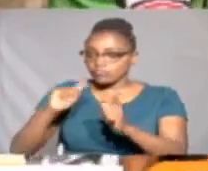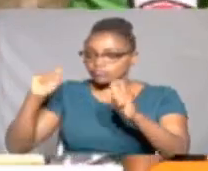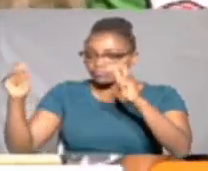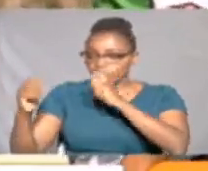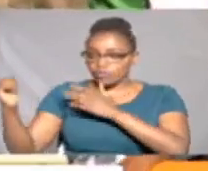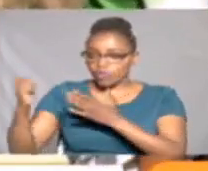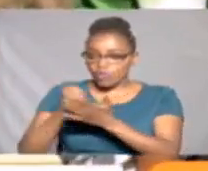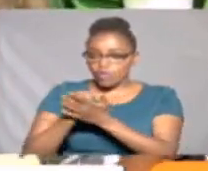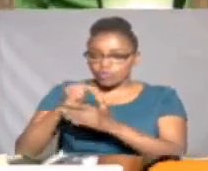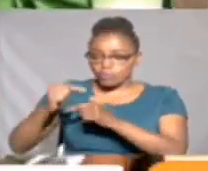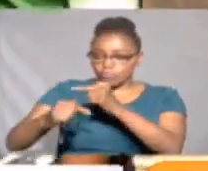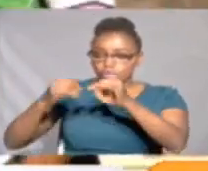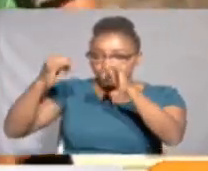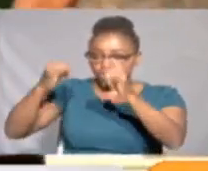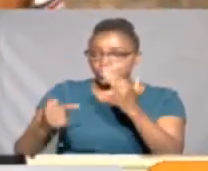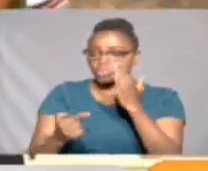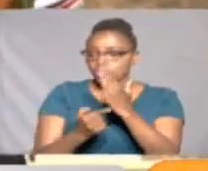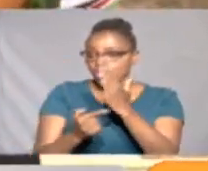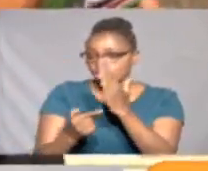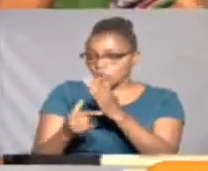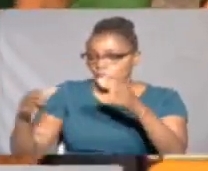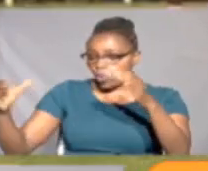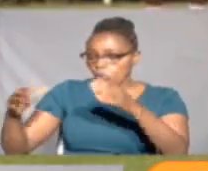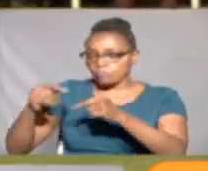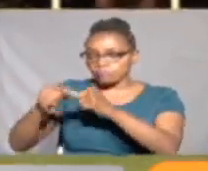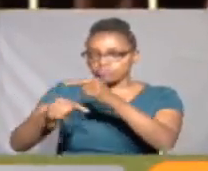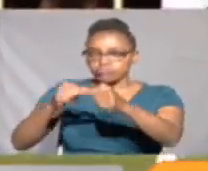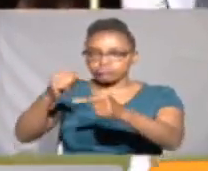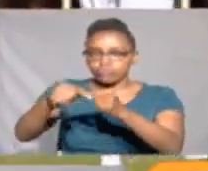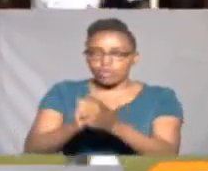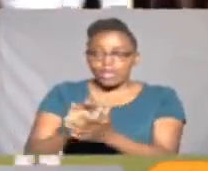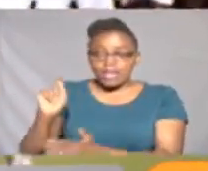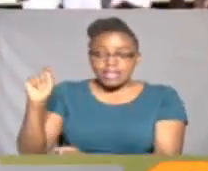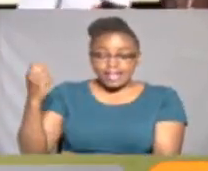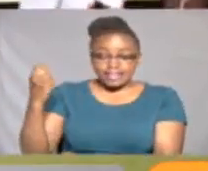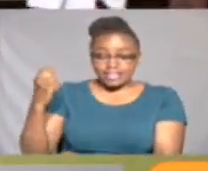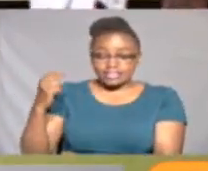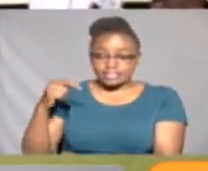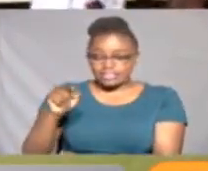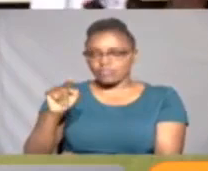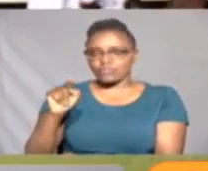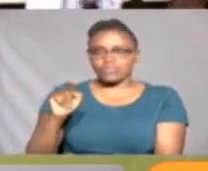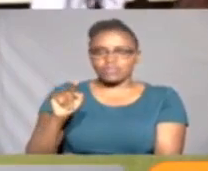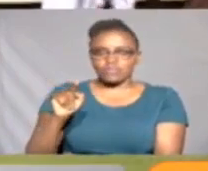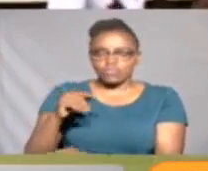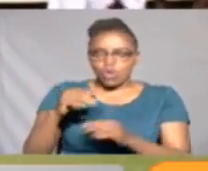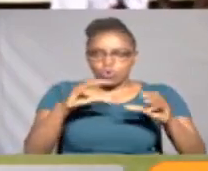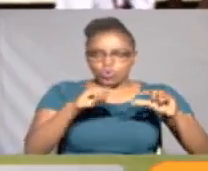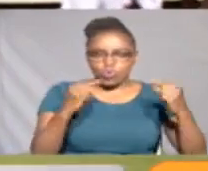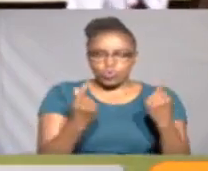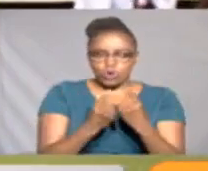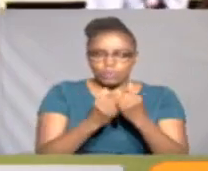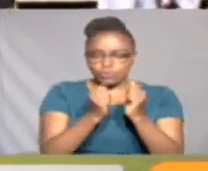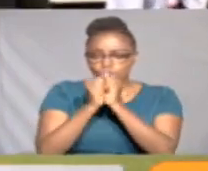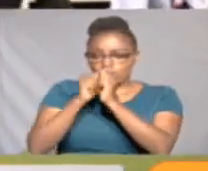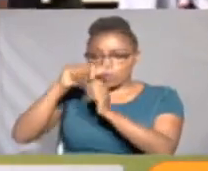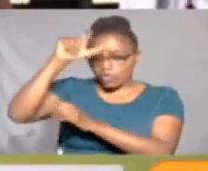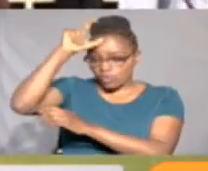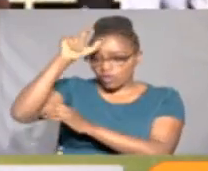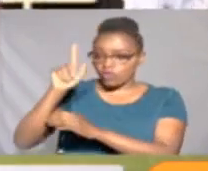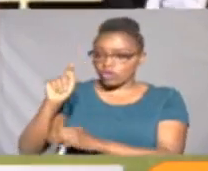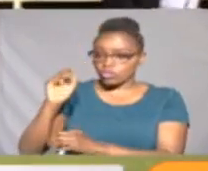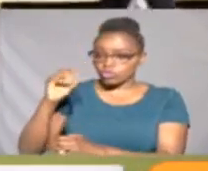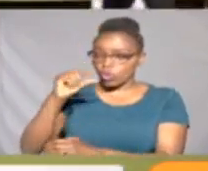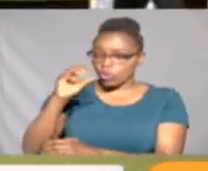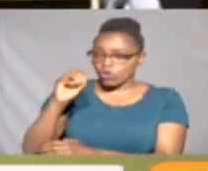and appointment process for a new technical bench is already underway. Kenya has been drawn in a group with Egypt, Togo and